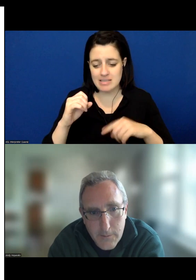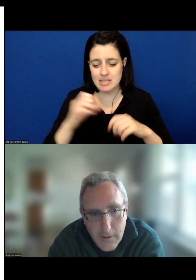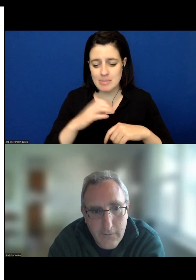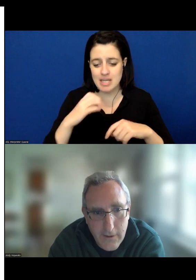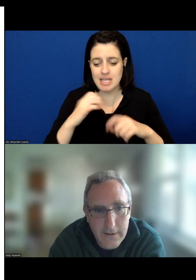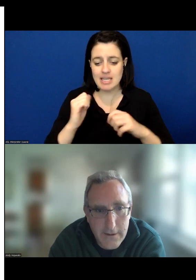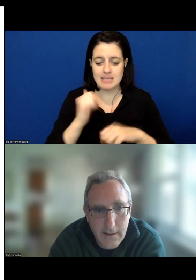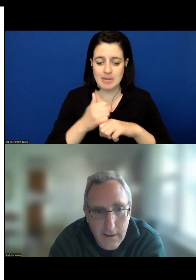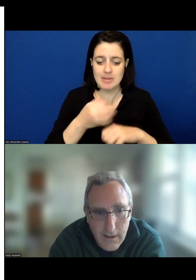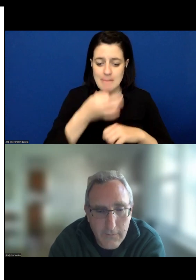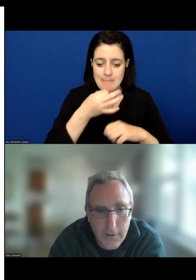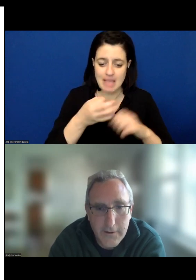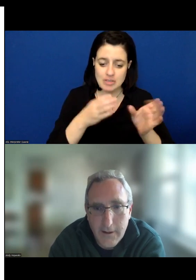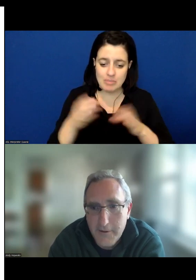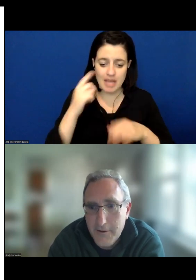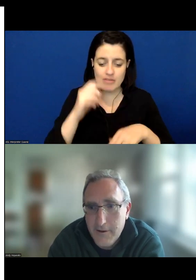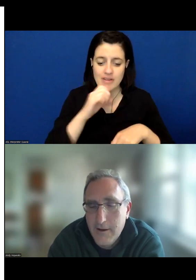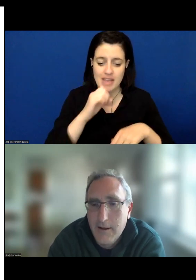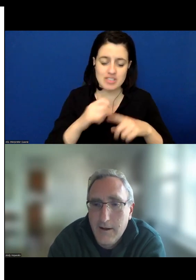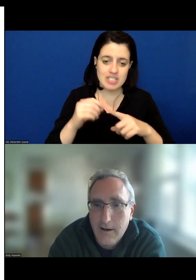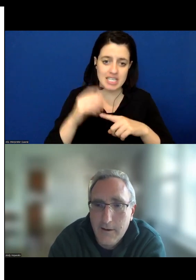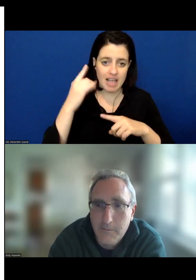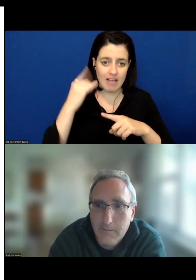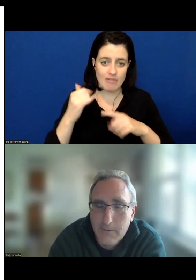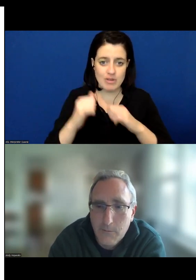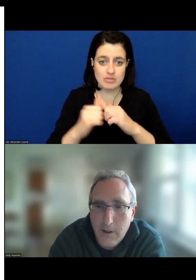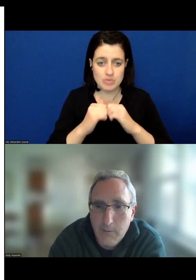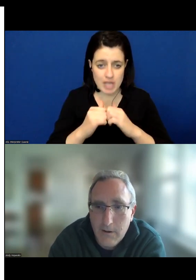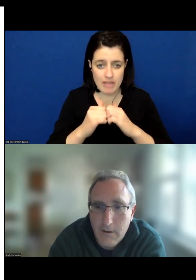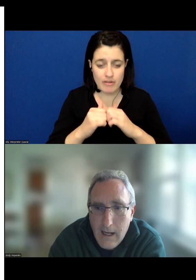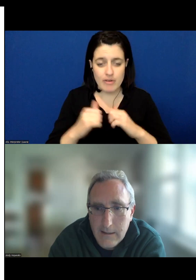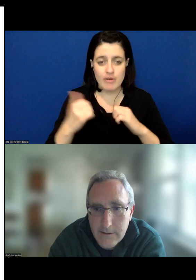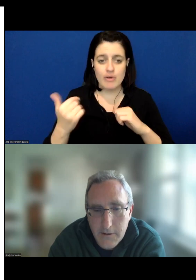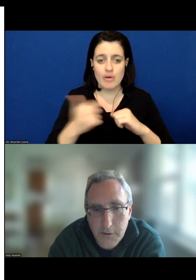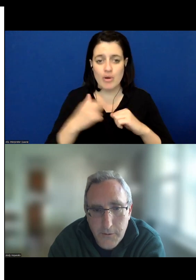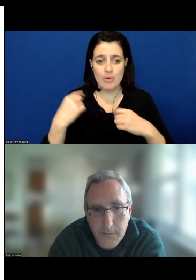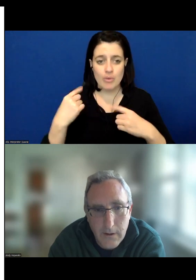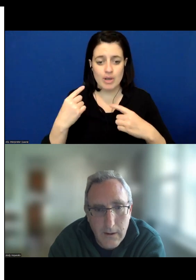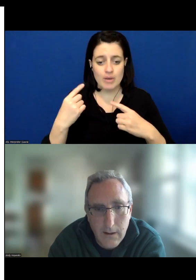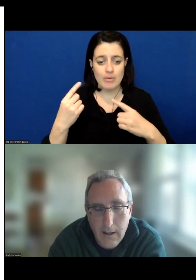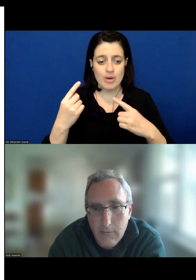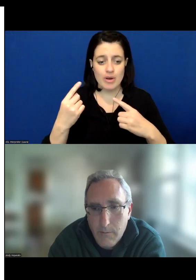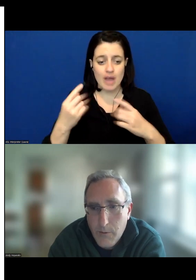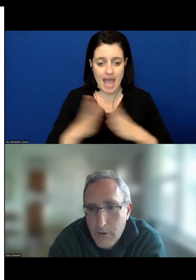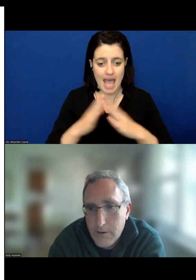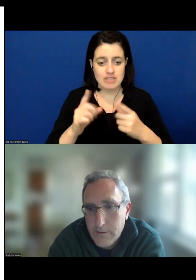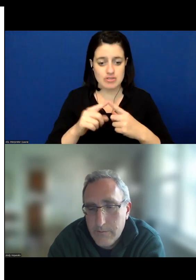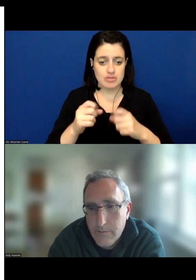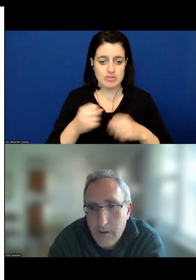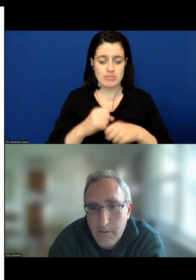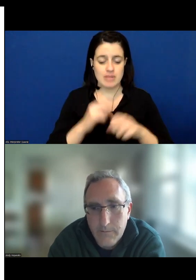Master Plan for Aging in California together. We were asked to do a